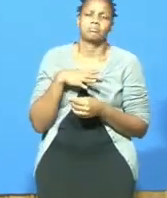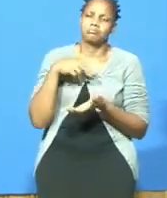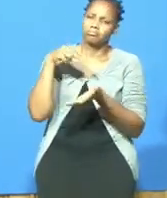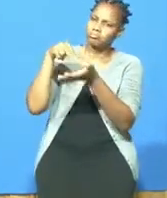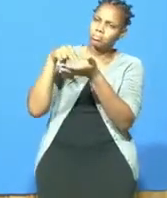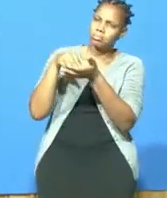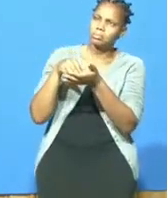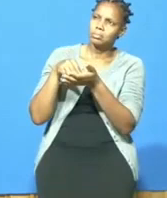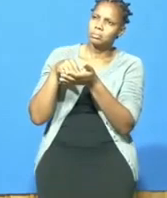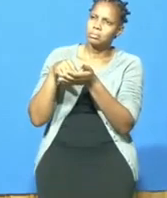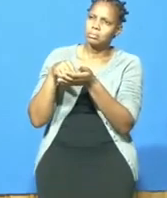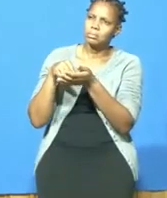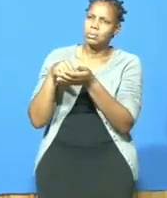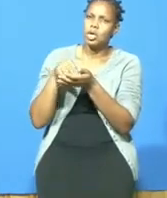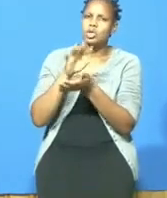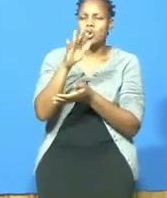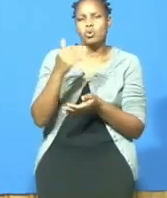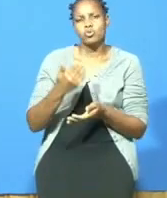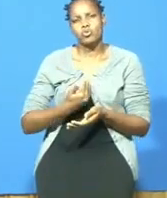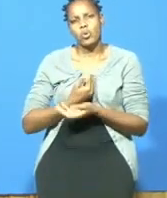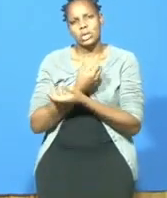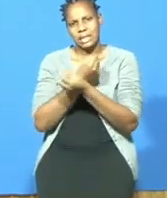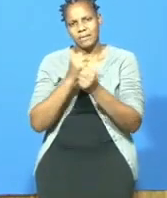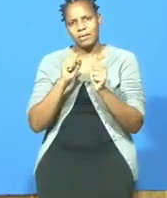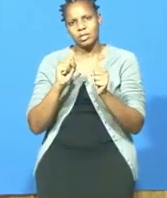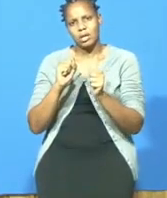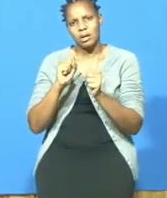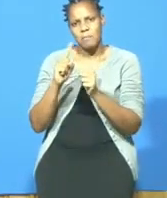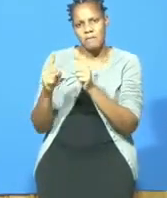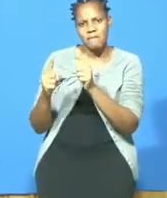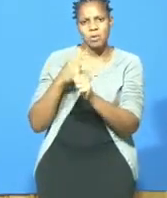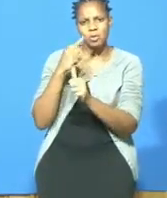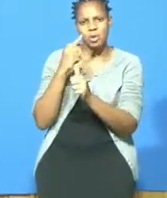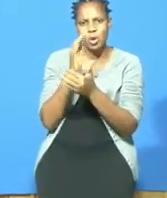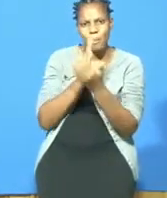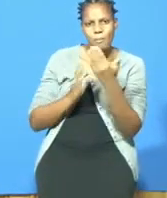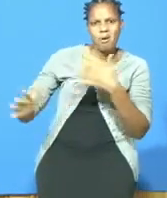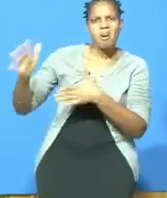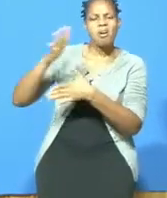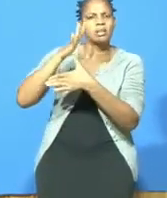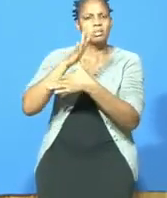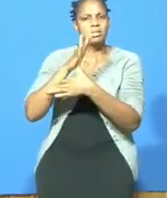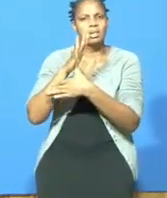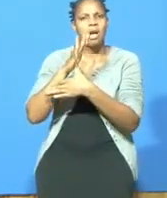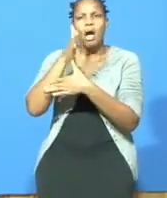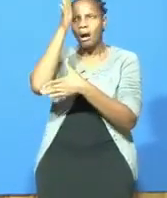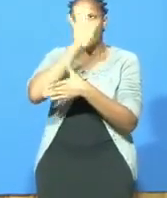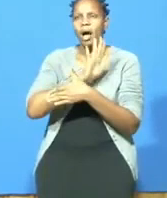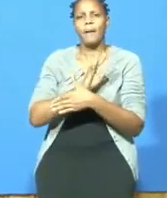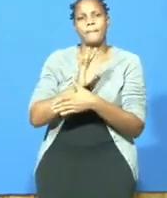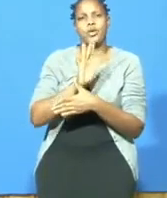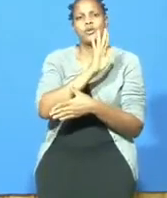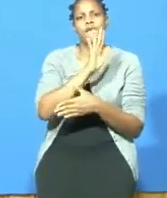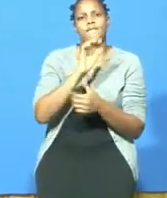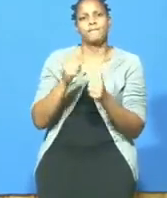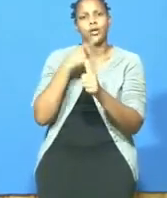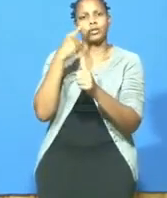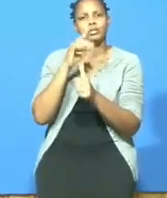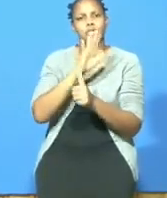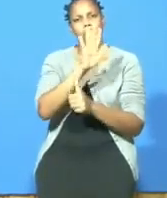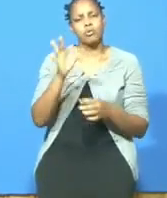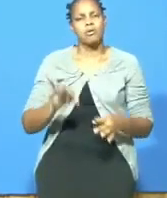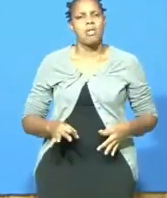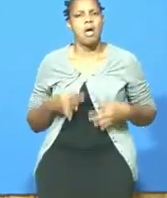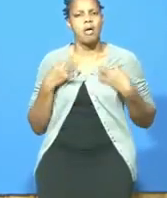Put your soul's salvation first. Put God first in your life. Stand up for